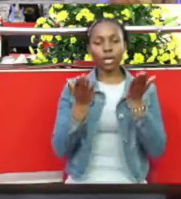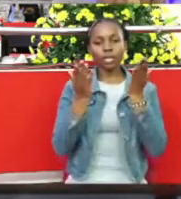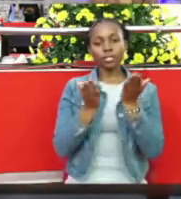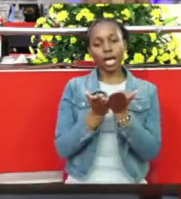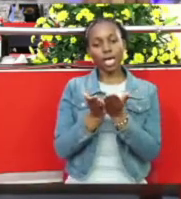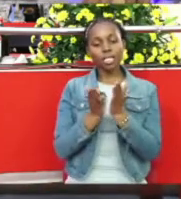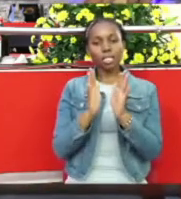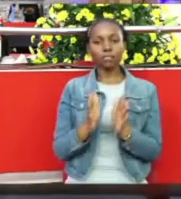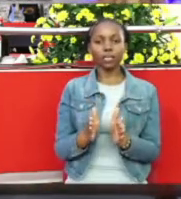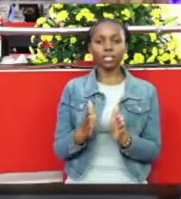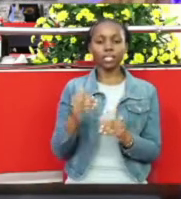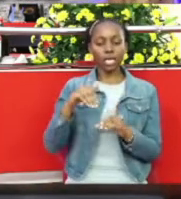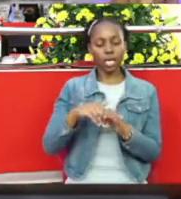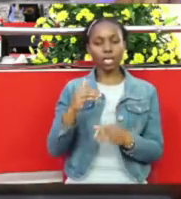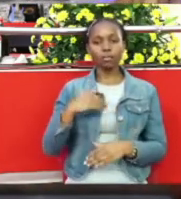me.